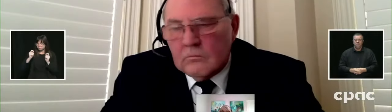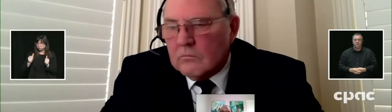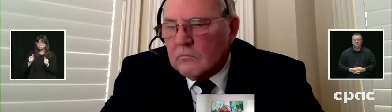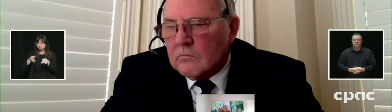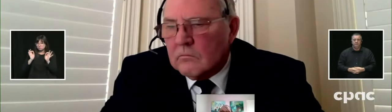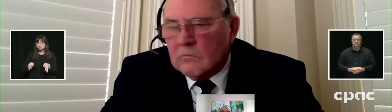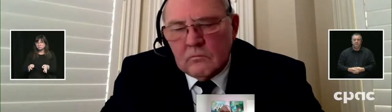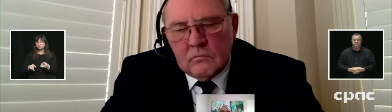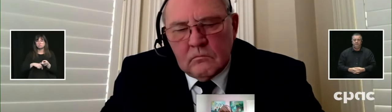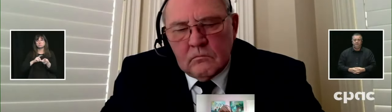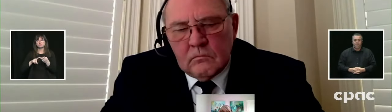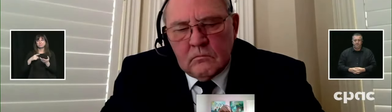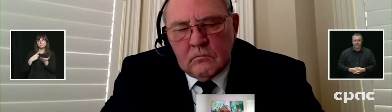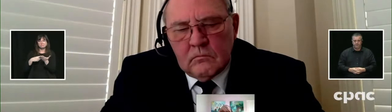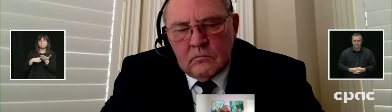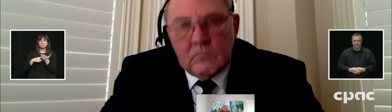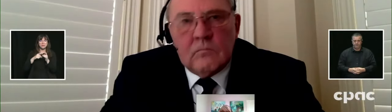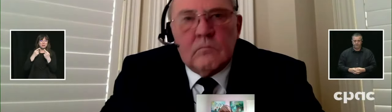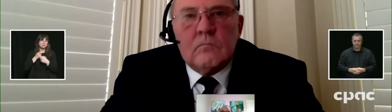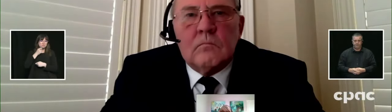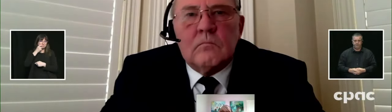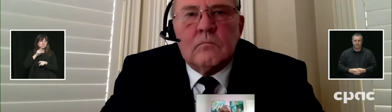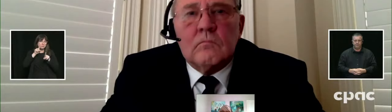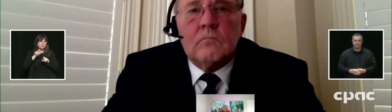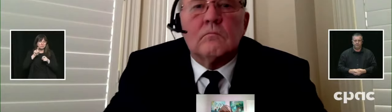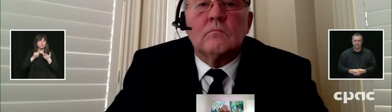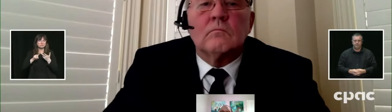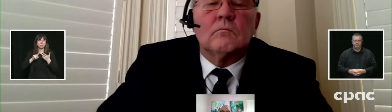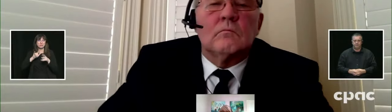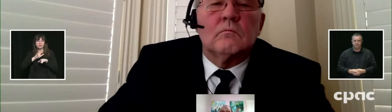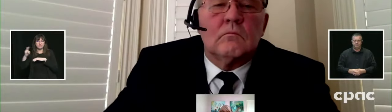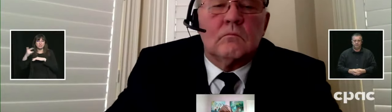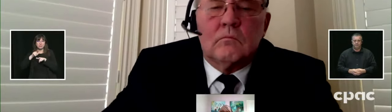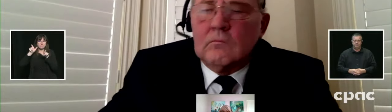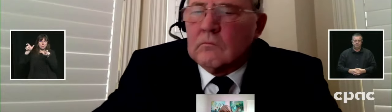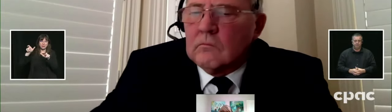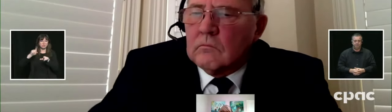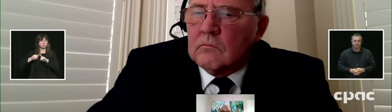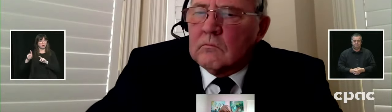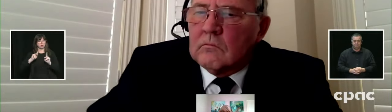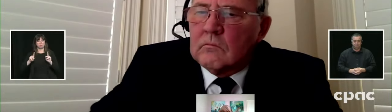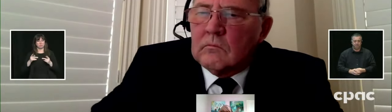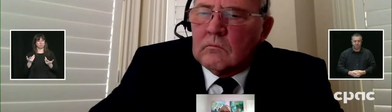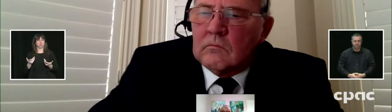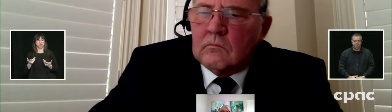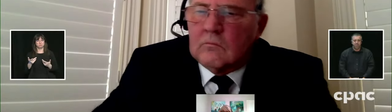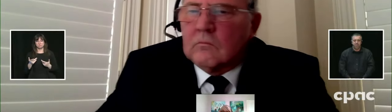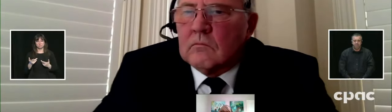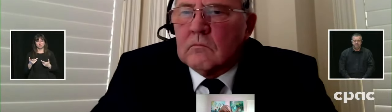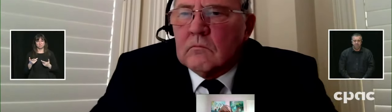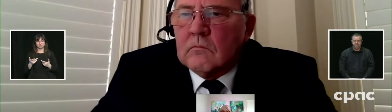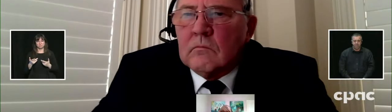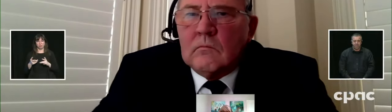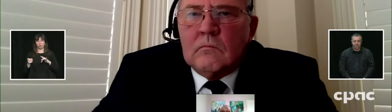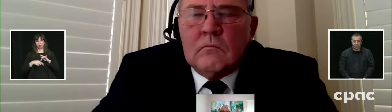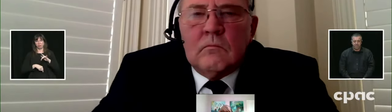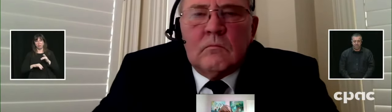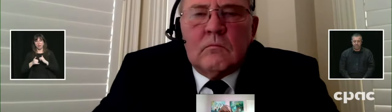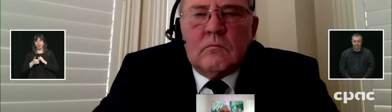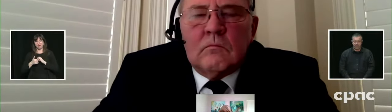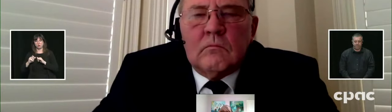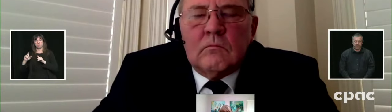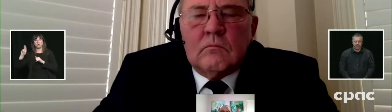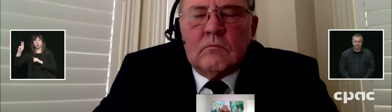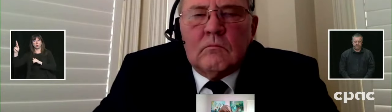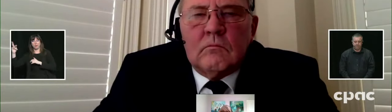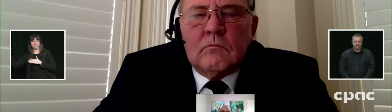that is required and the flight ban. But with all due respect, we know people got around the flight ban simply by flying through the United States from the United